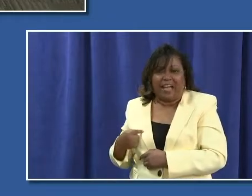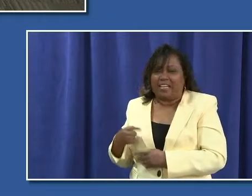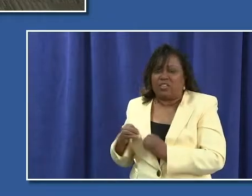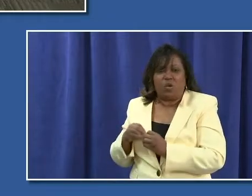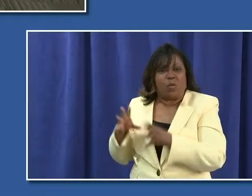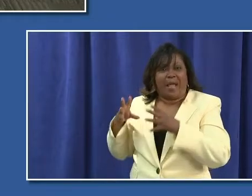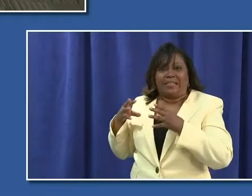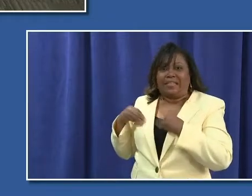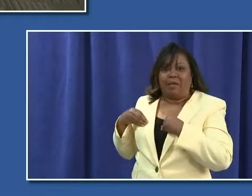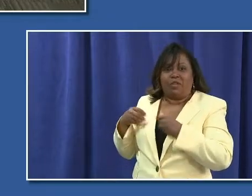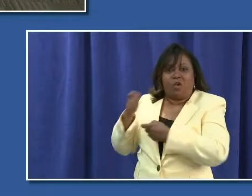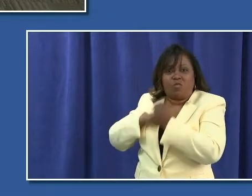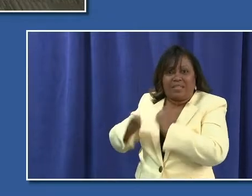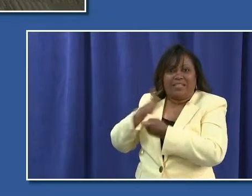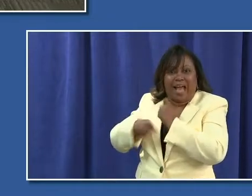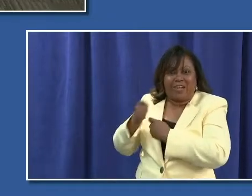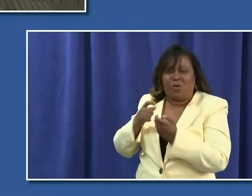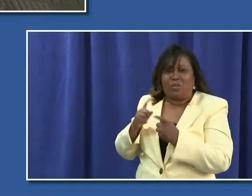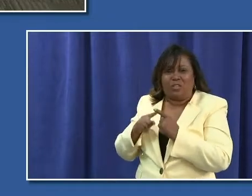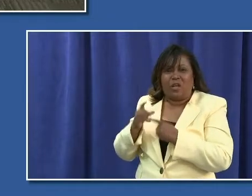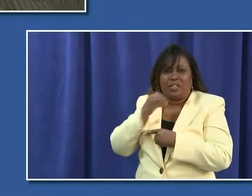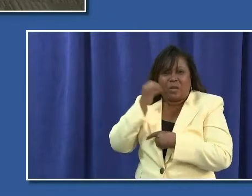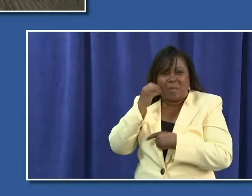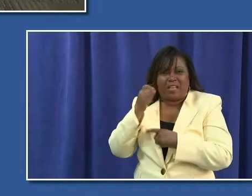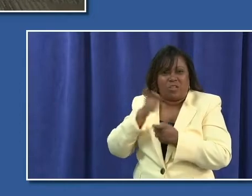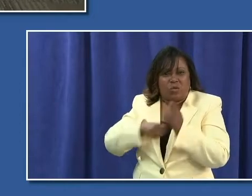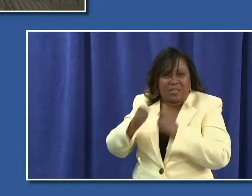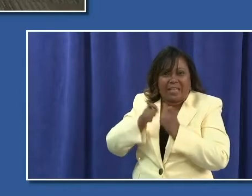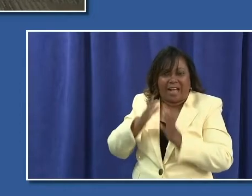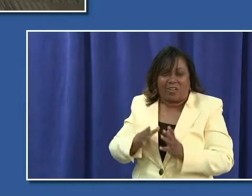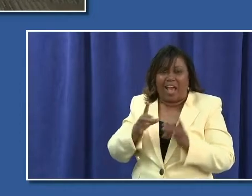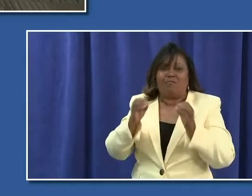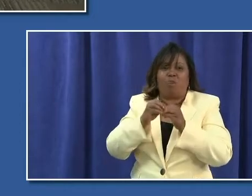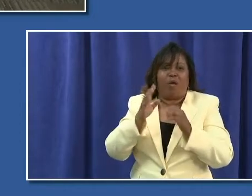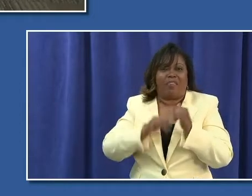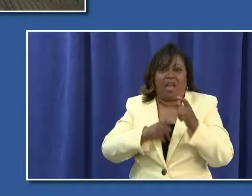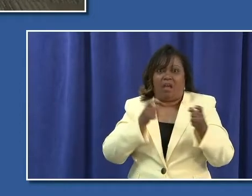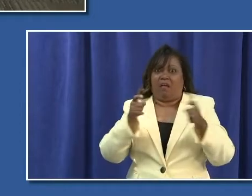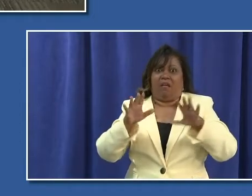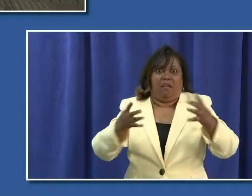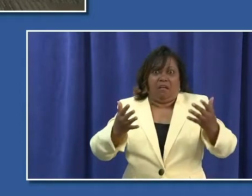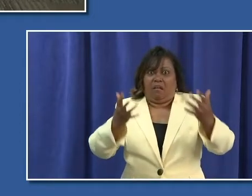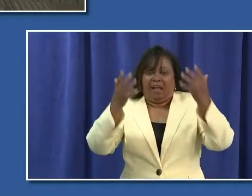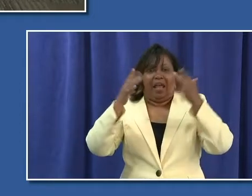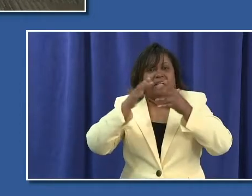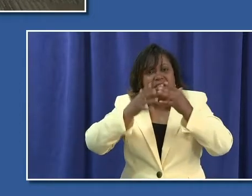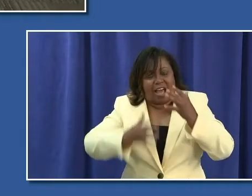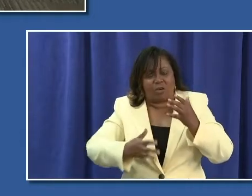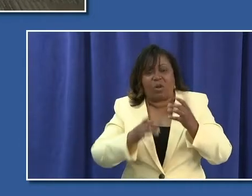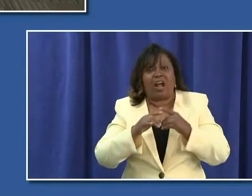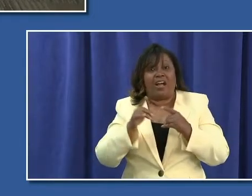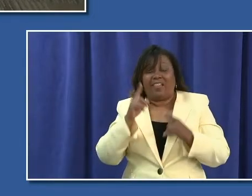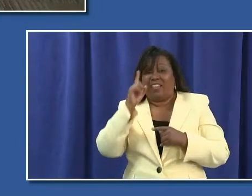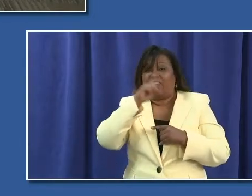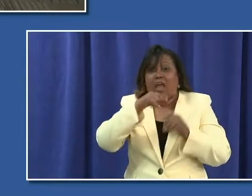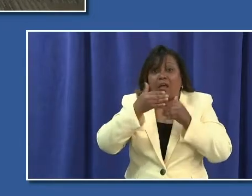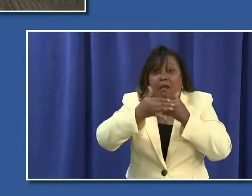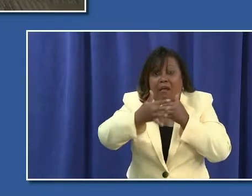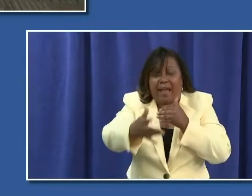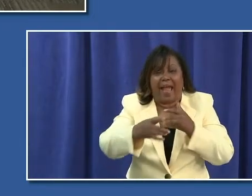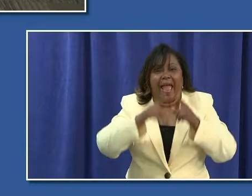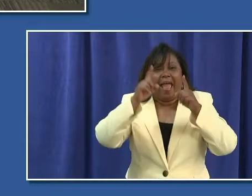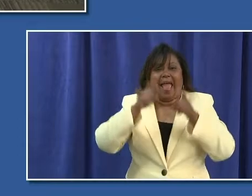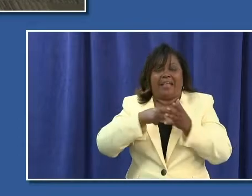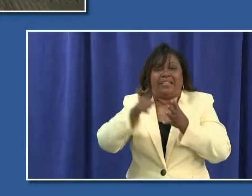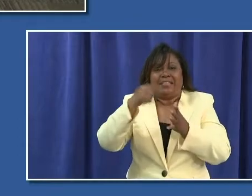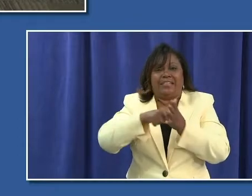longer accepting our recyclables. Domestic recyclers have more than they can deal with, etc. The charade goes on and